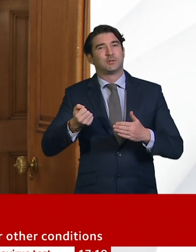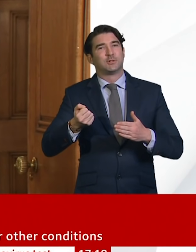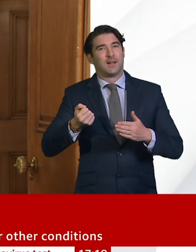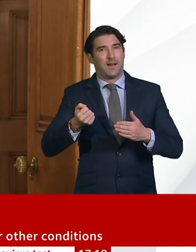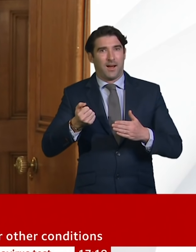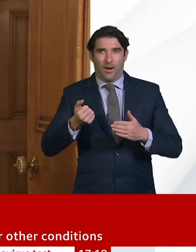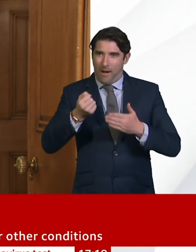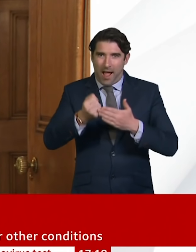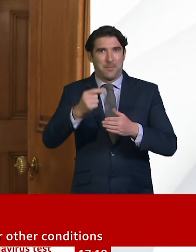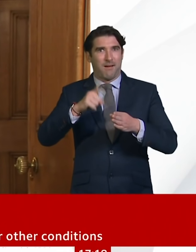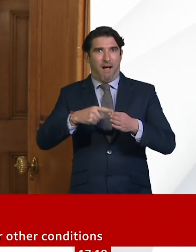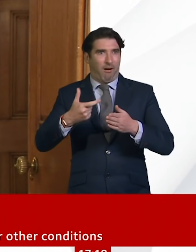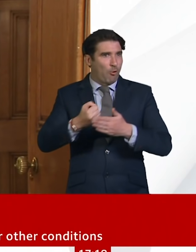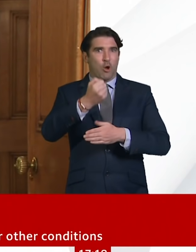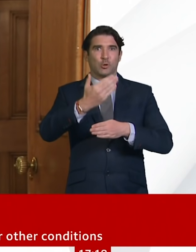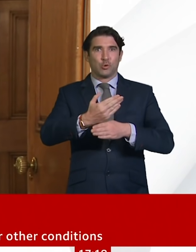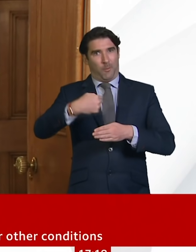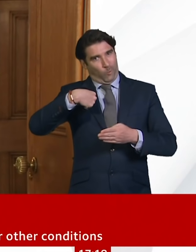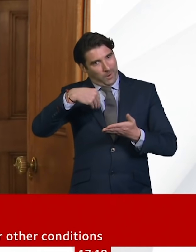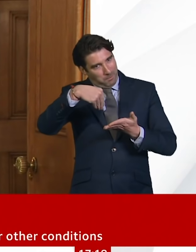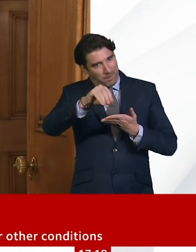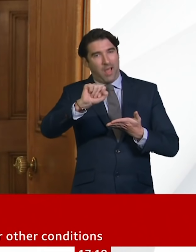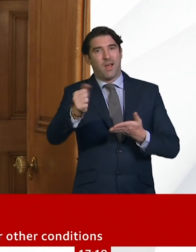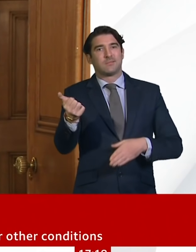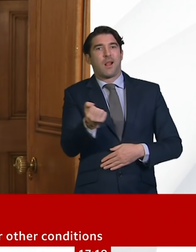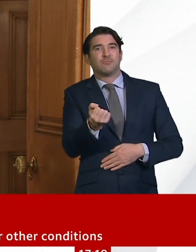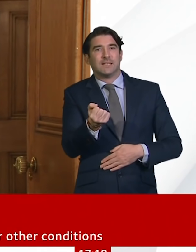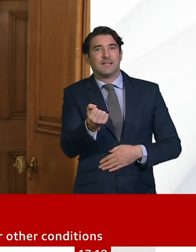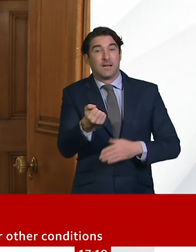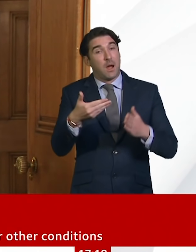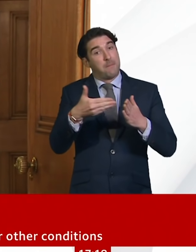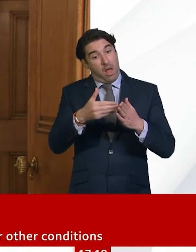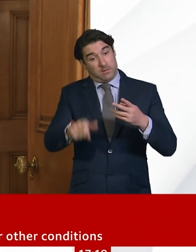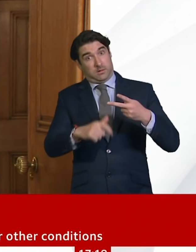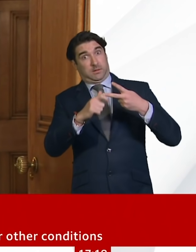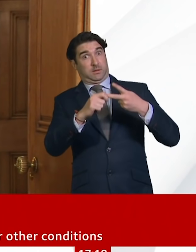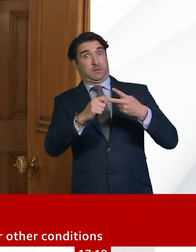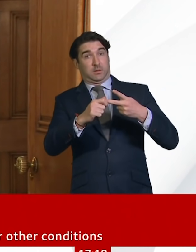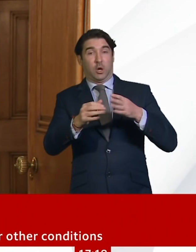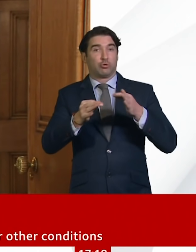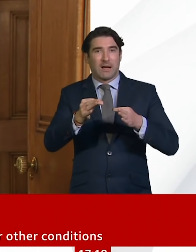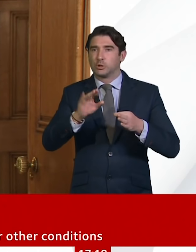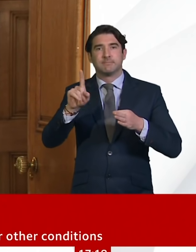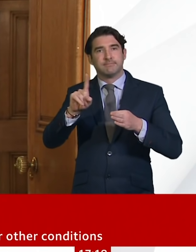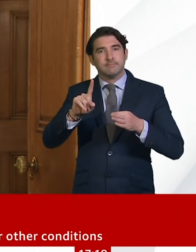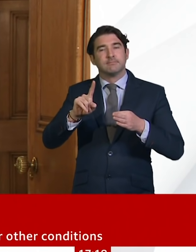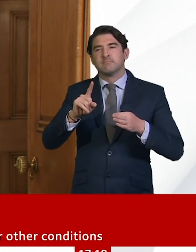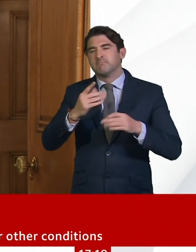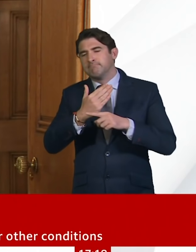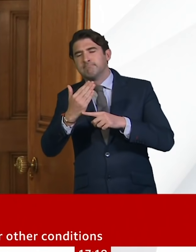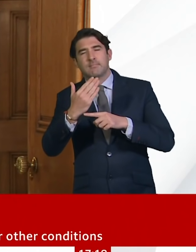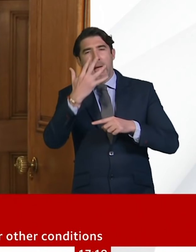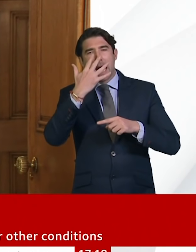the lifetime skills guarantee that we announced yesterday to give young people in their 20s, the